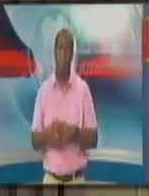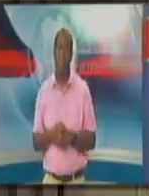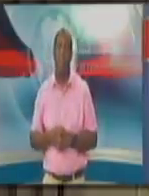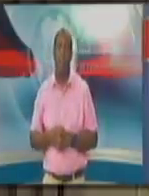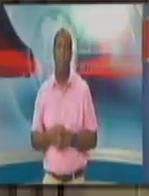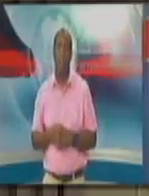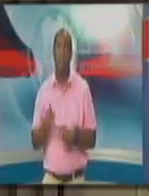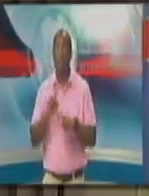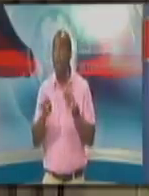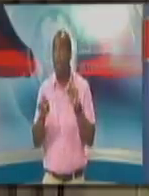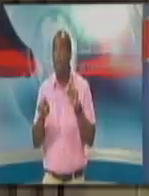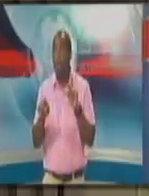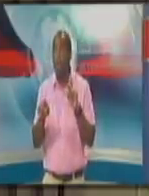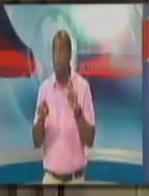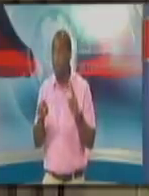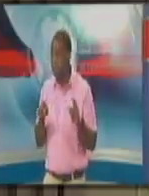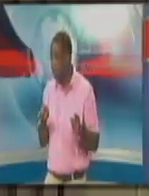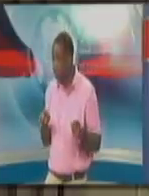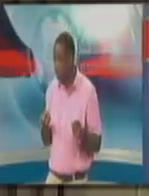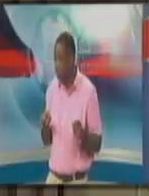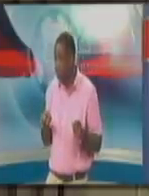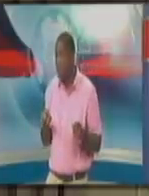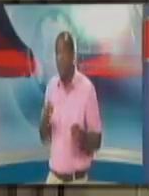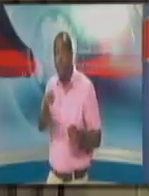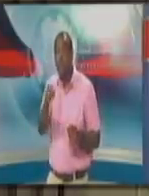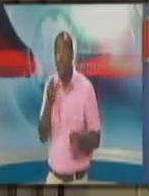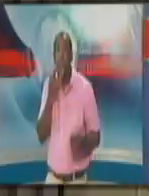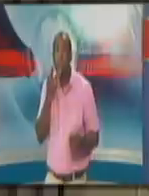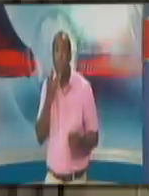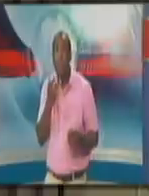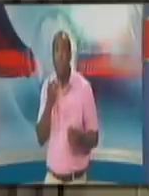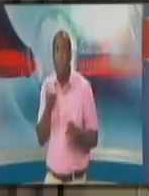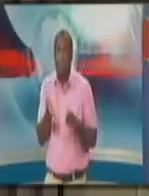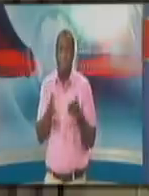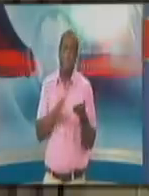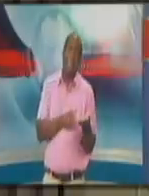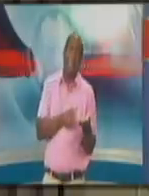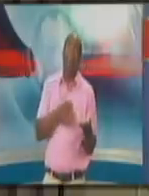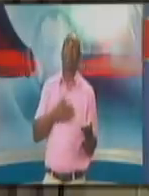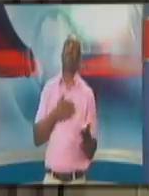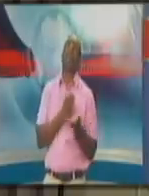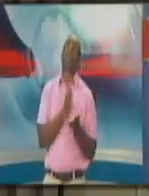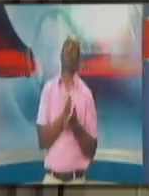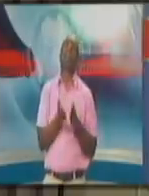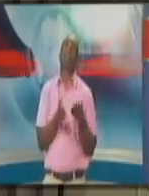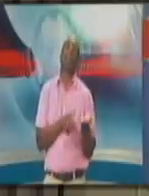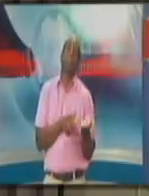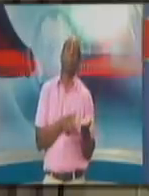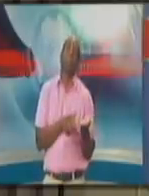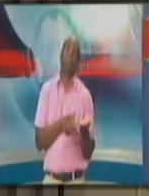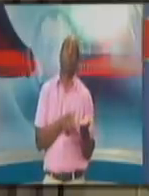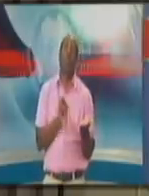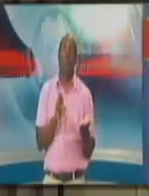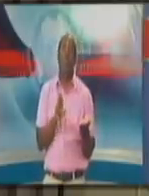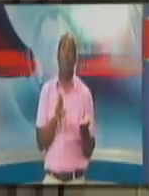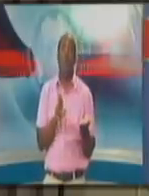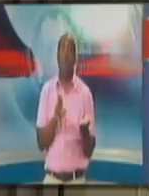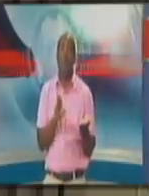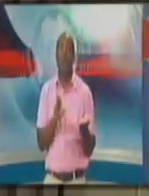to be dead with rights, or do you want to be alive after this